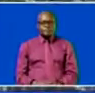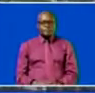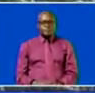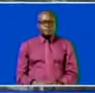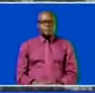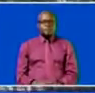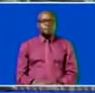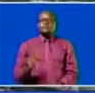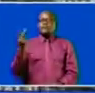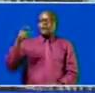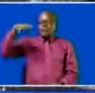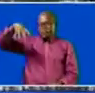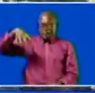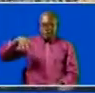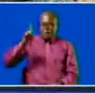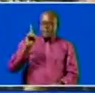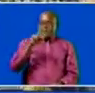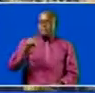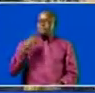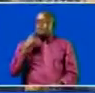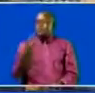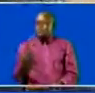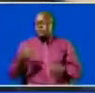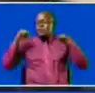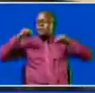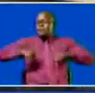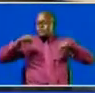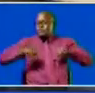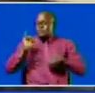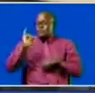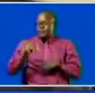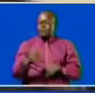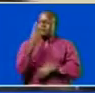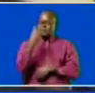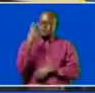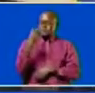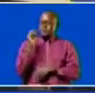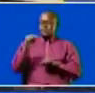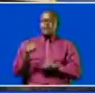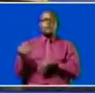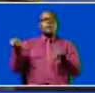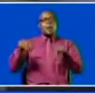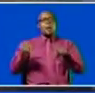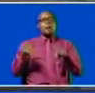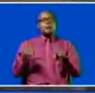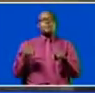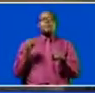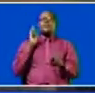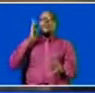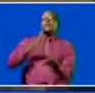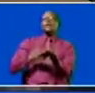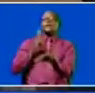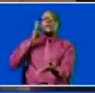While on the Kenya Power saga, the DPP cited a possibility that the suspects could intimidate potential